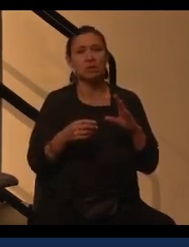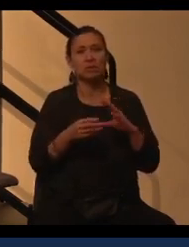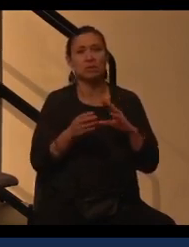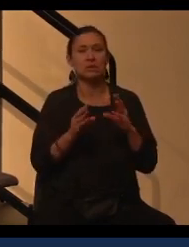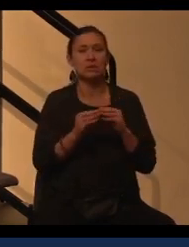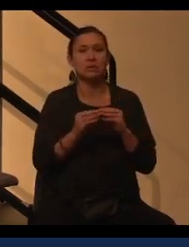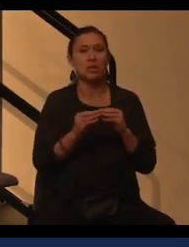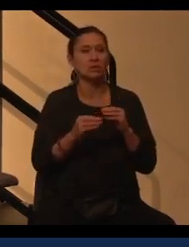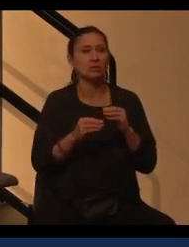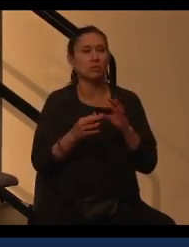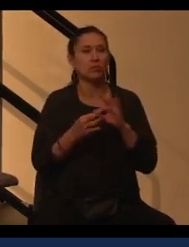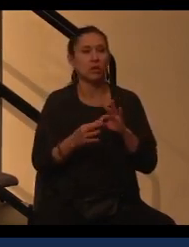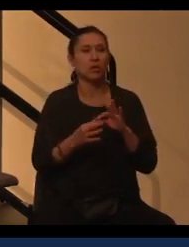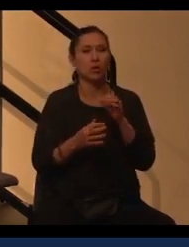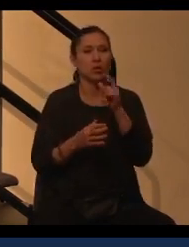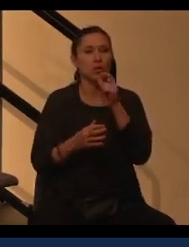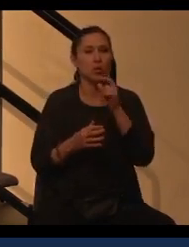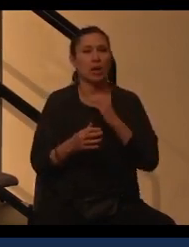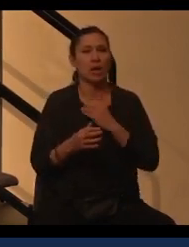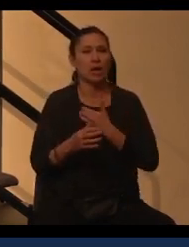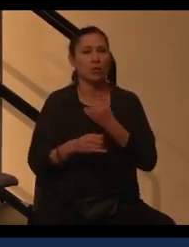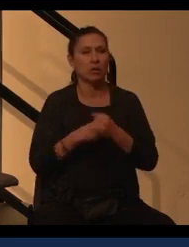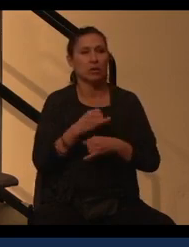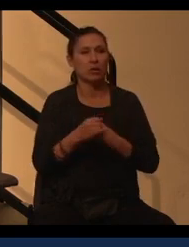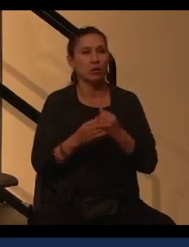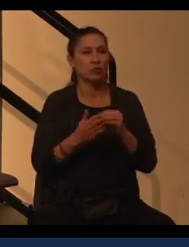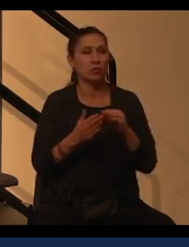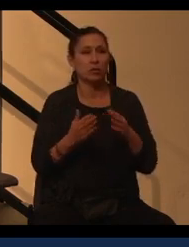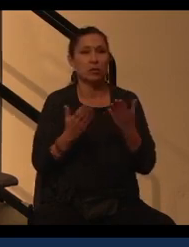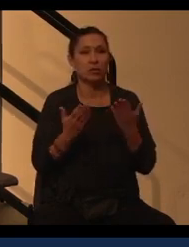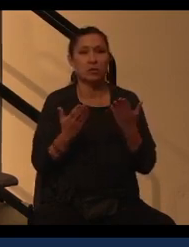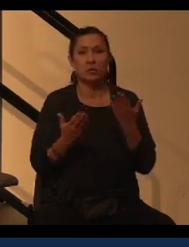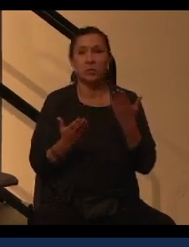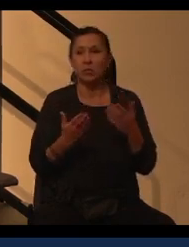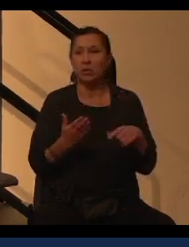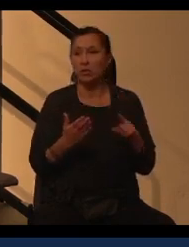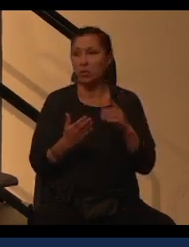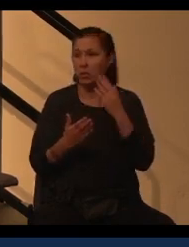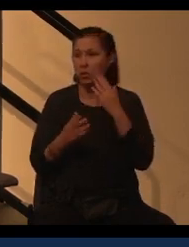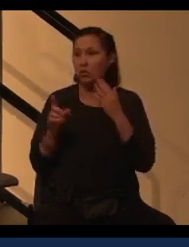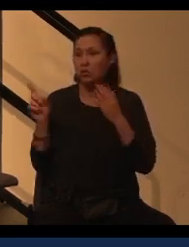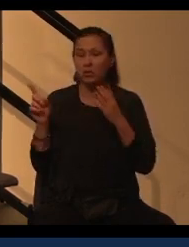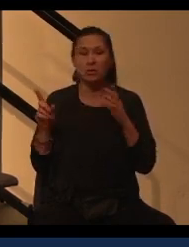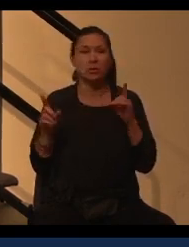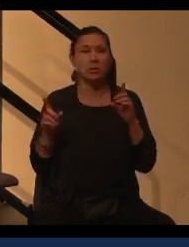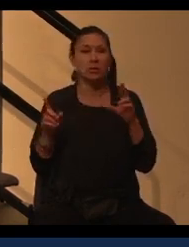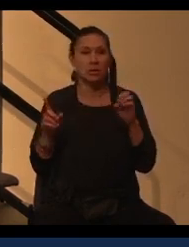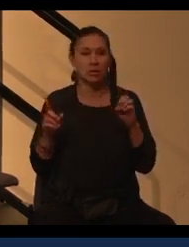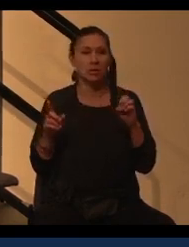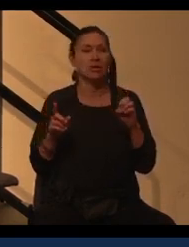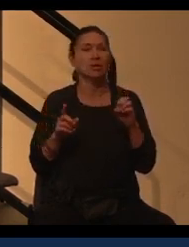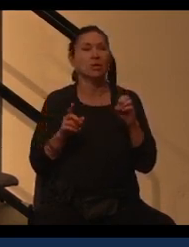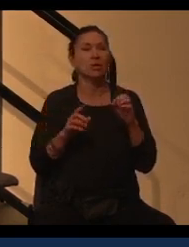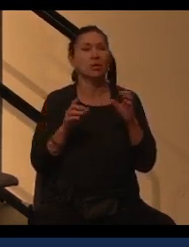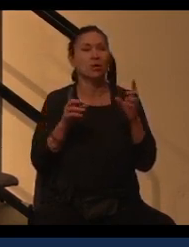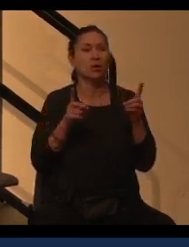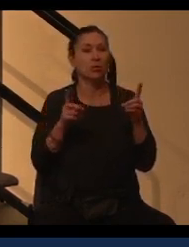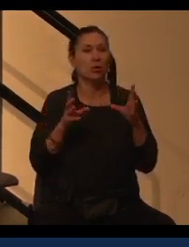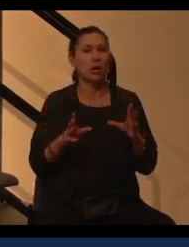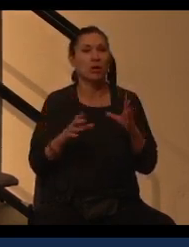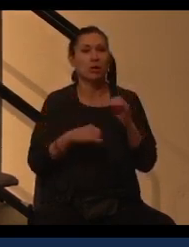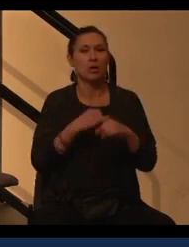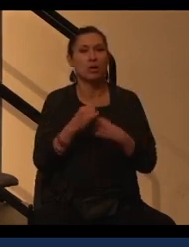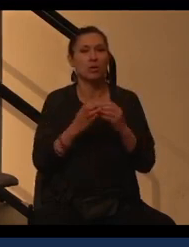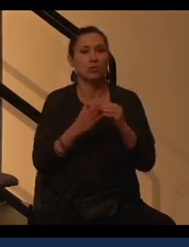students. As many folks know, Dulce Dorado is the Director of International Students and